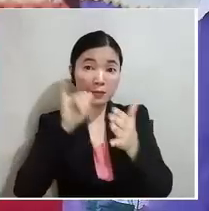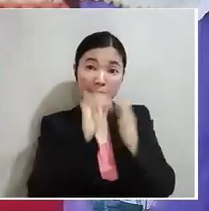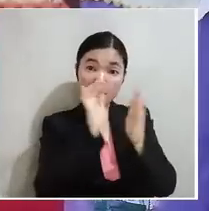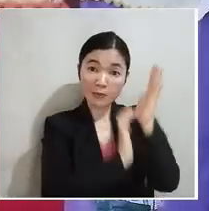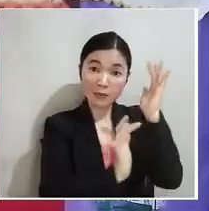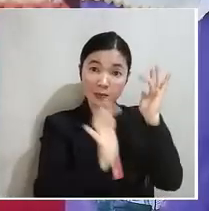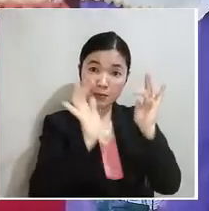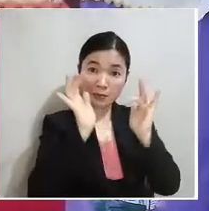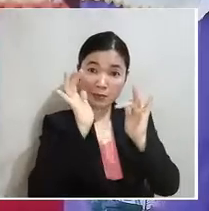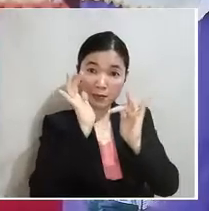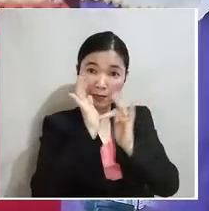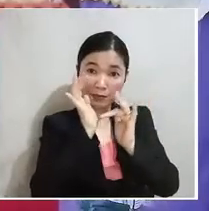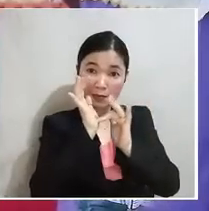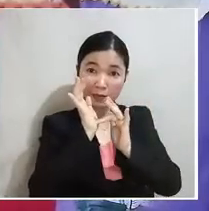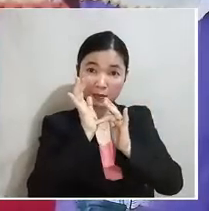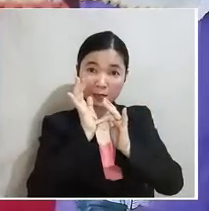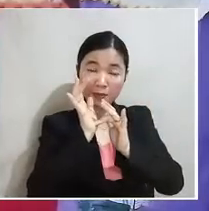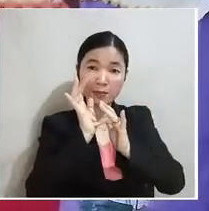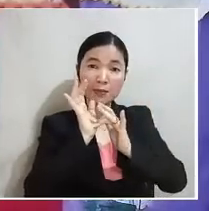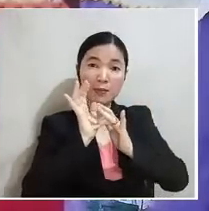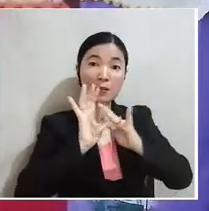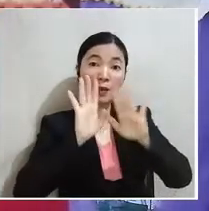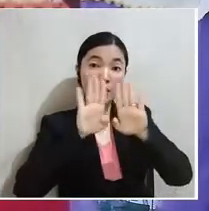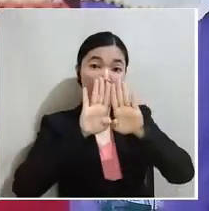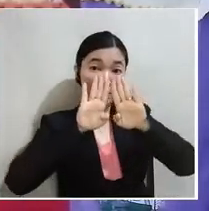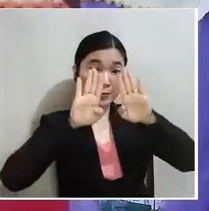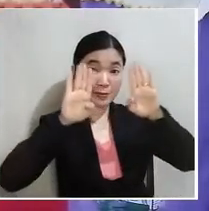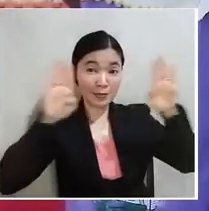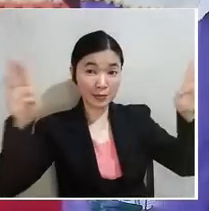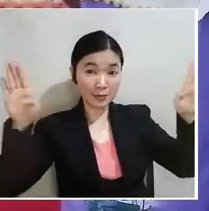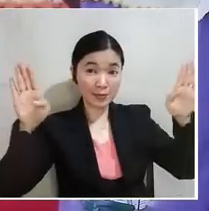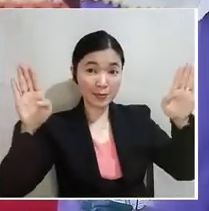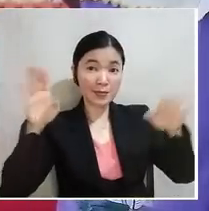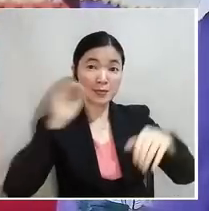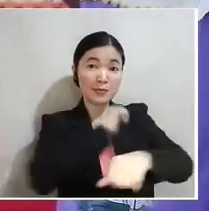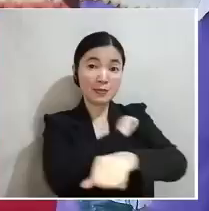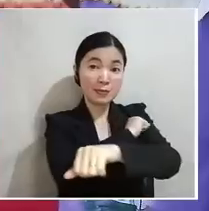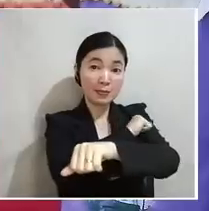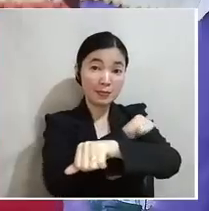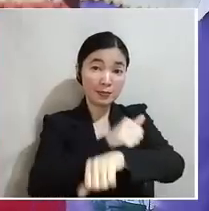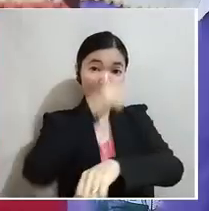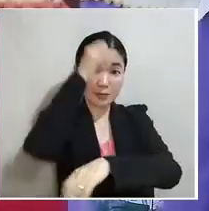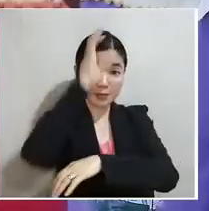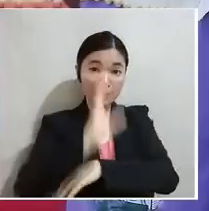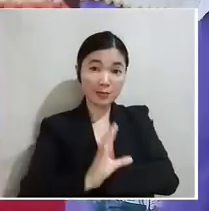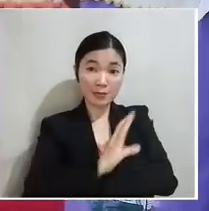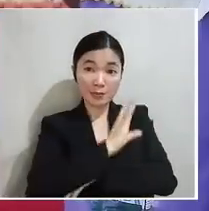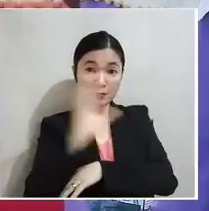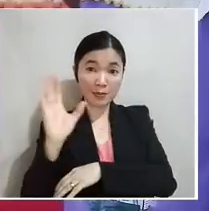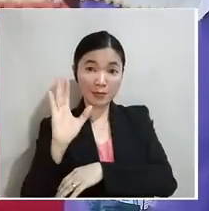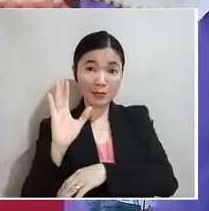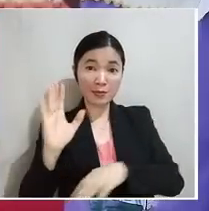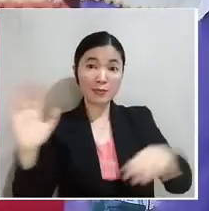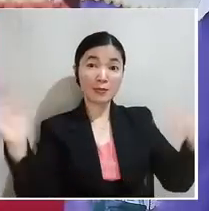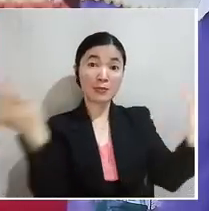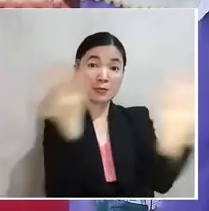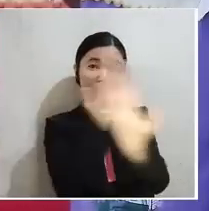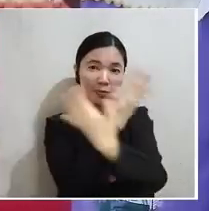opened His arms on the cross to embrace everyone